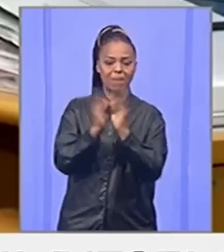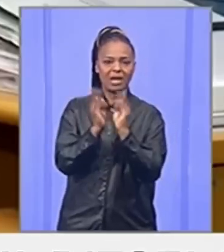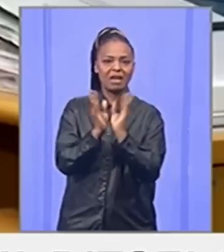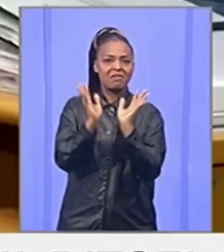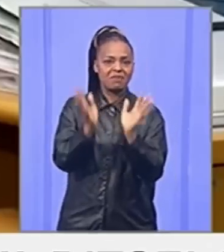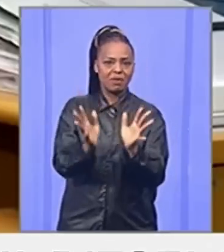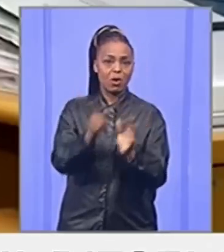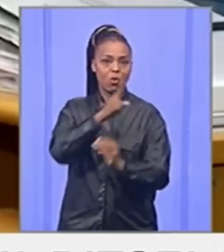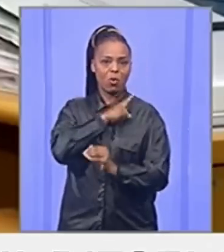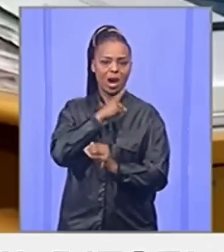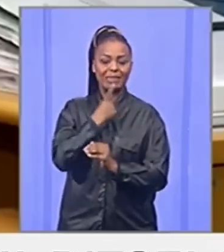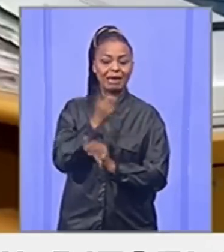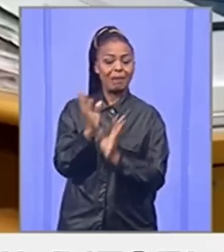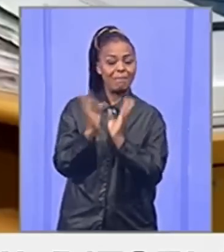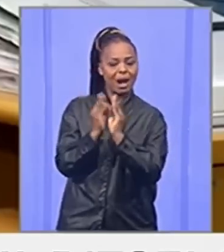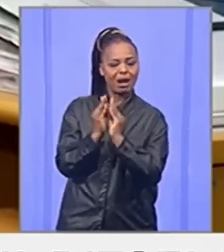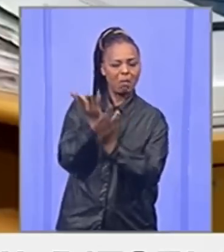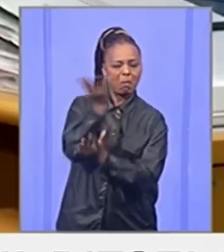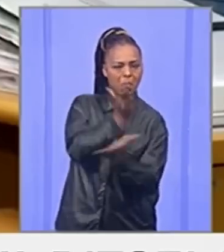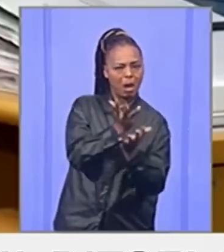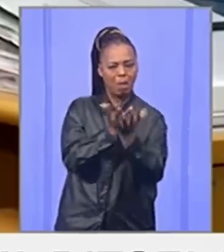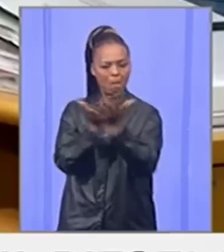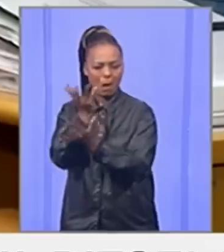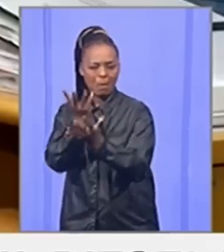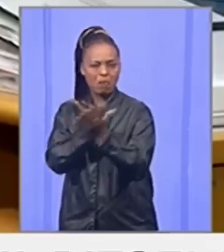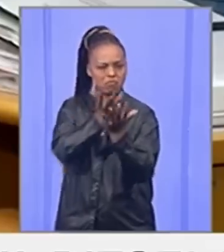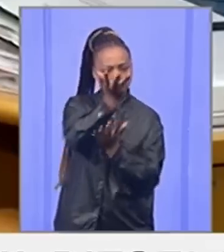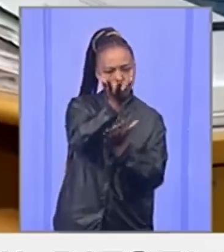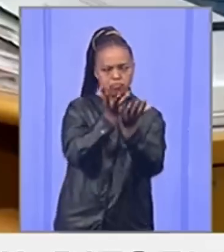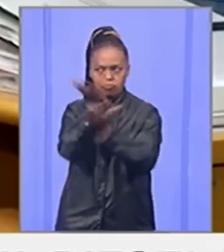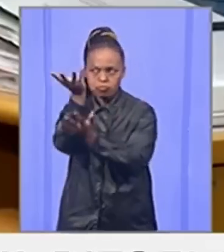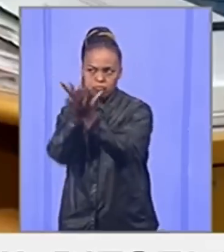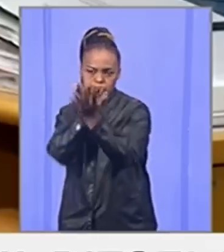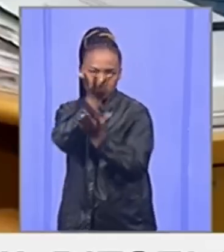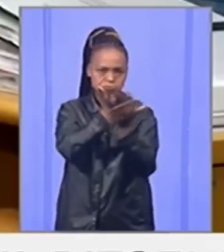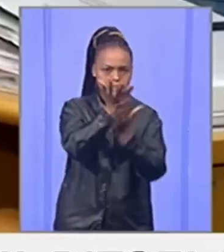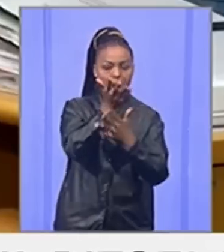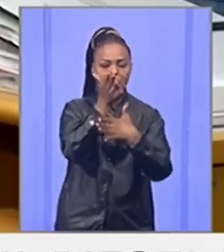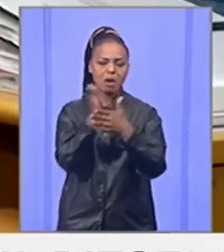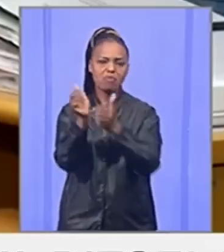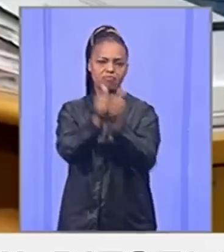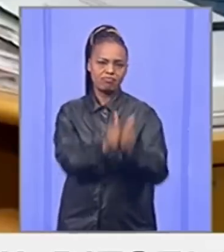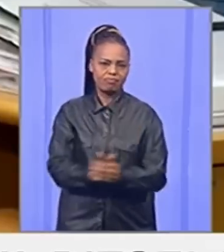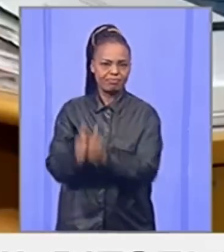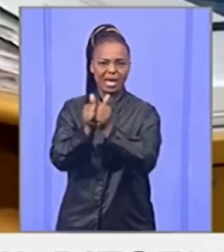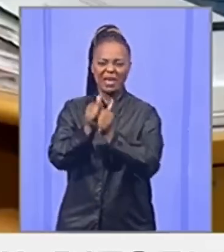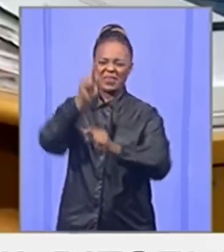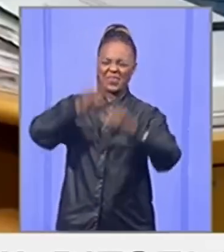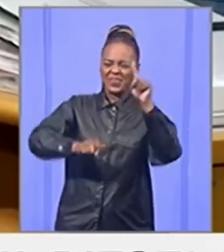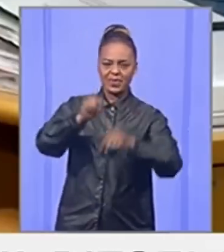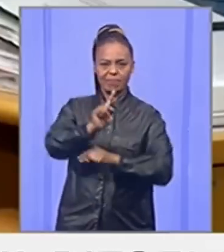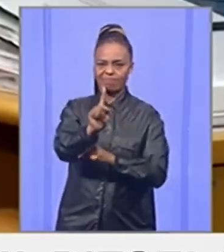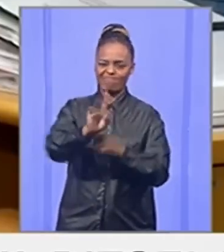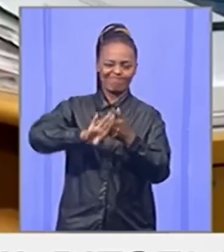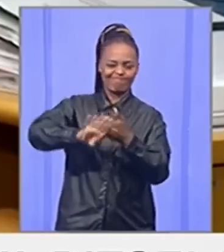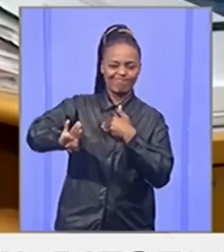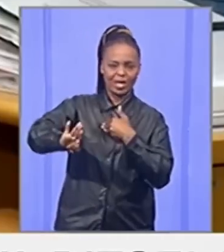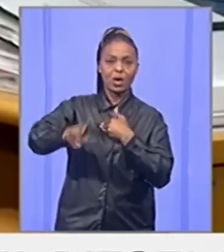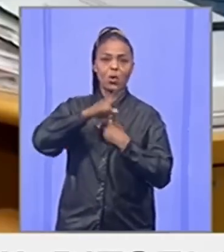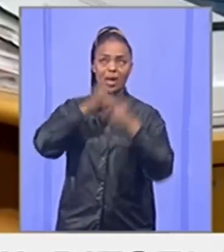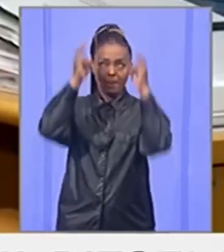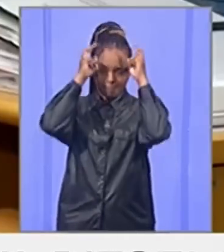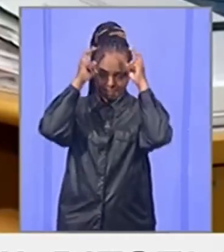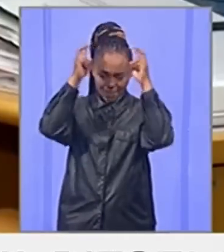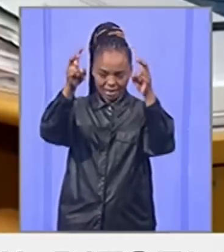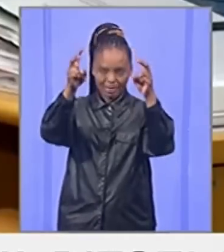tla kopana le bone re bone gore gona go nna le dintwa le go nne le perekisano mmogo le gore dibese tse di kgone go bereka gore batho